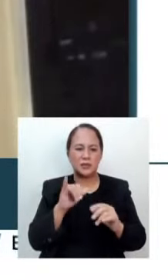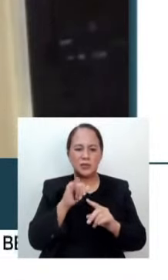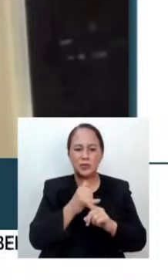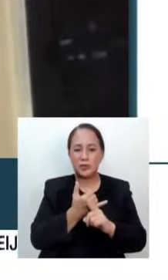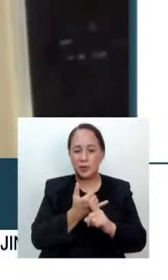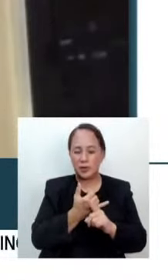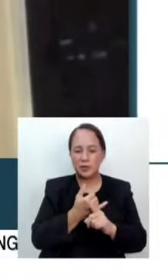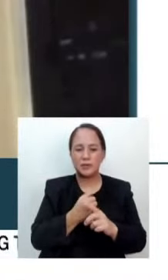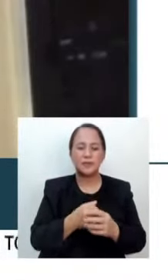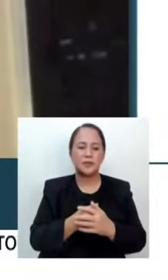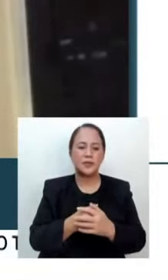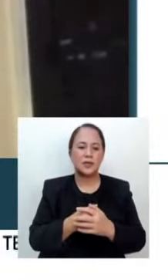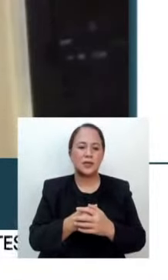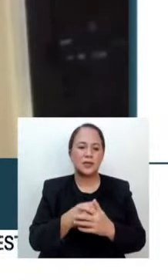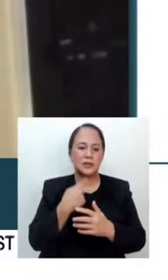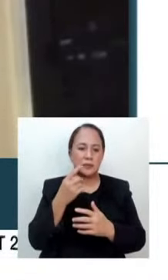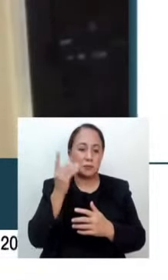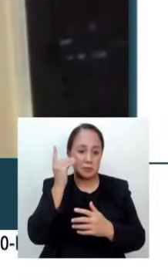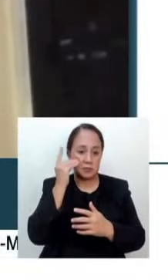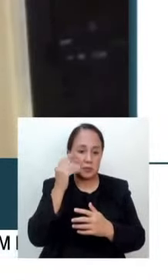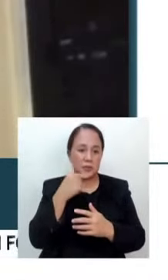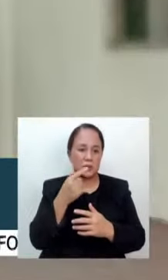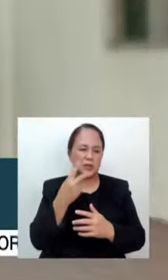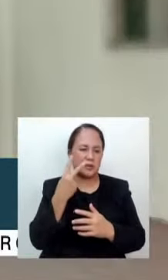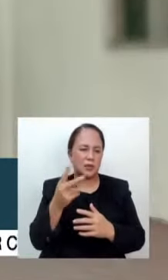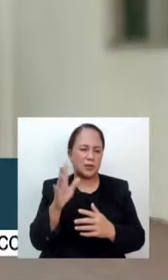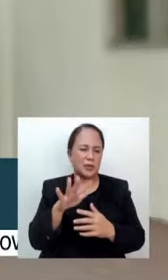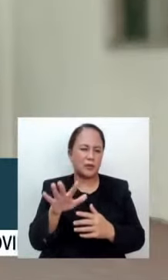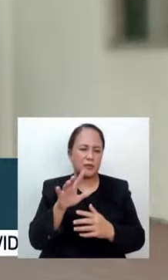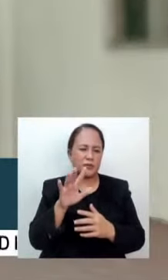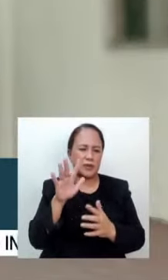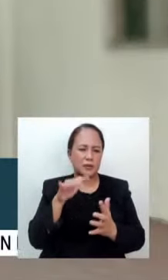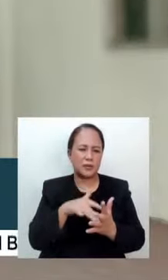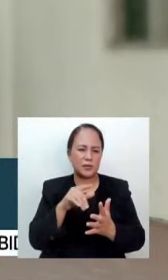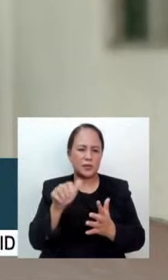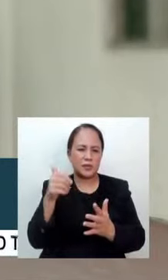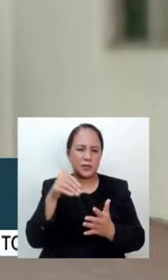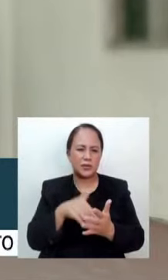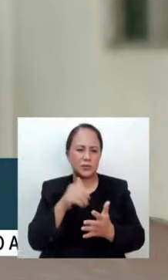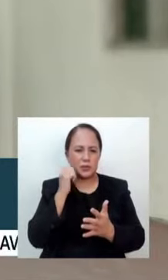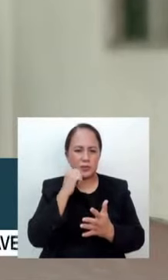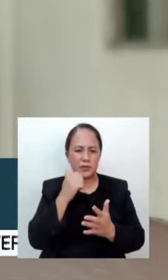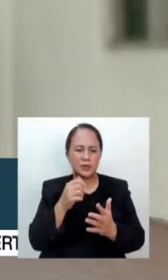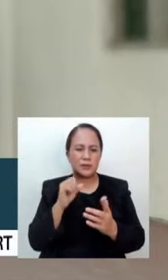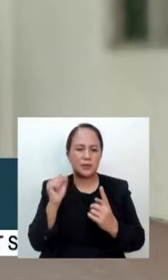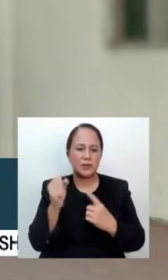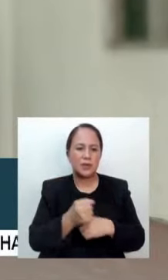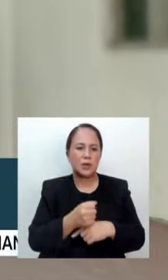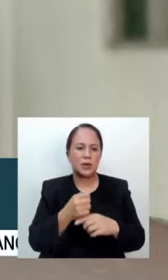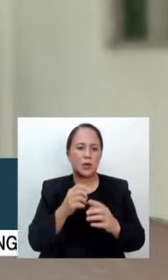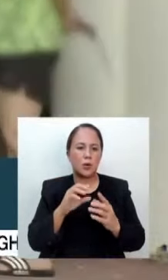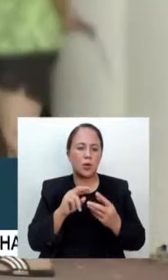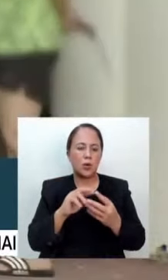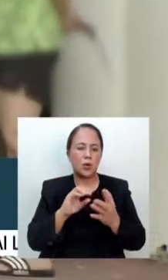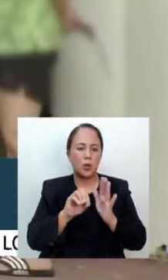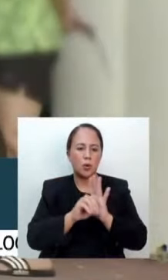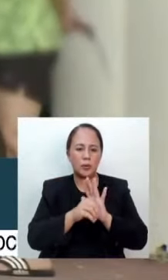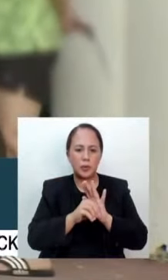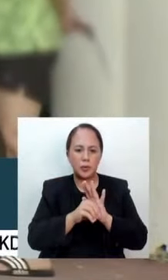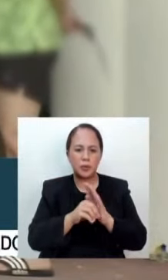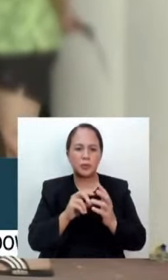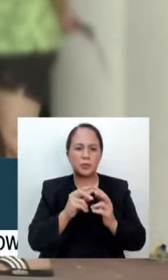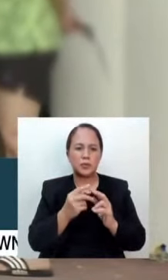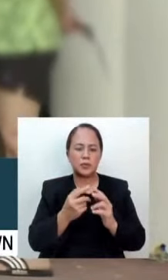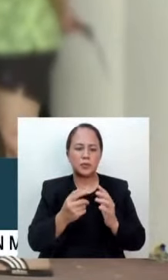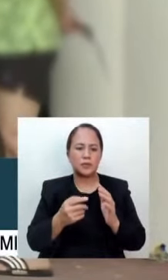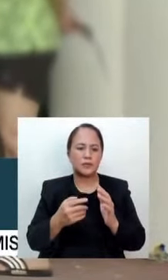seen in January. David says he sees around 5,000 to 10,000 daily cases if Omicron subvariants fuel a